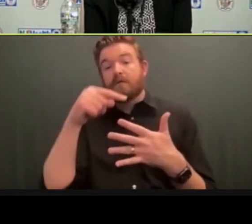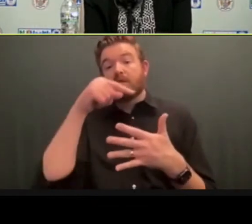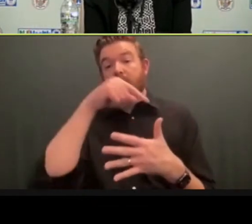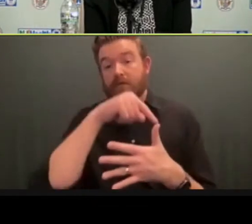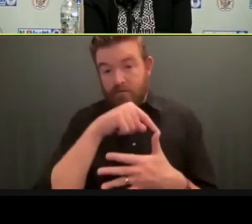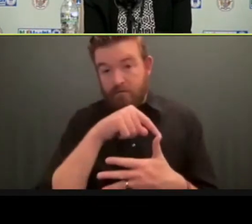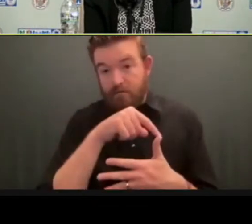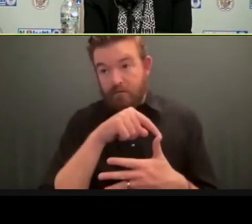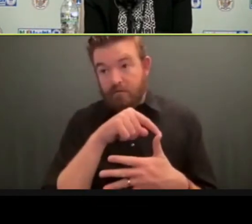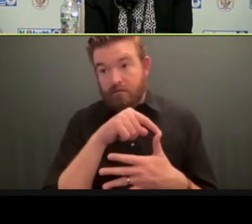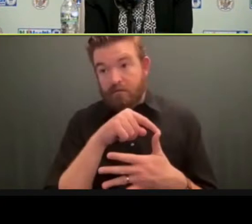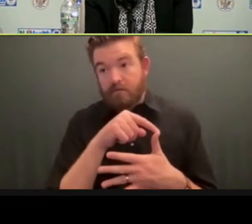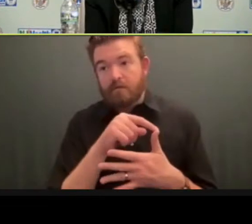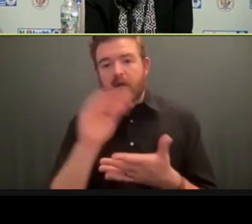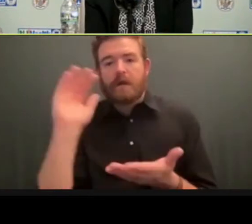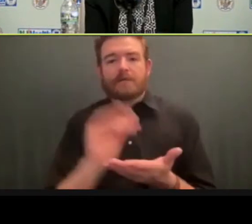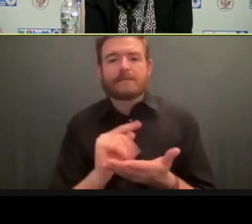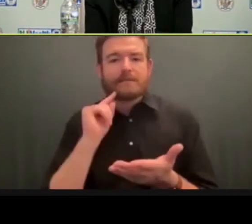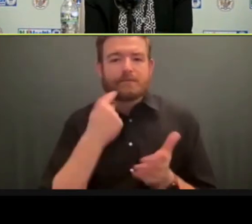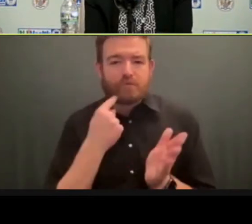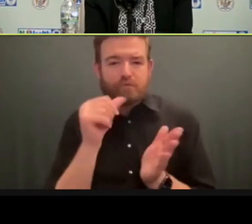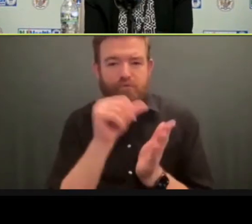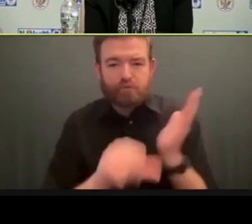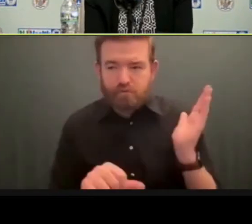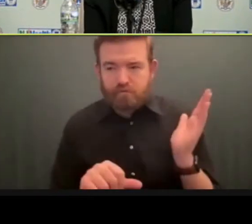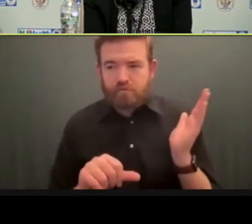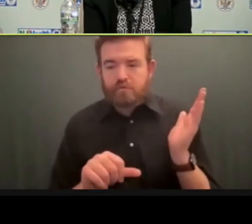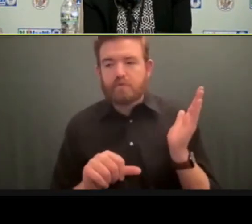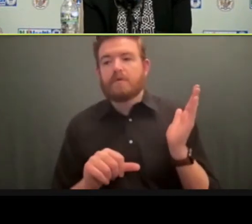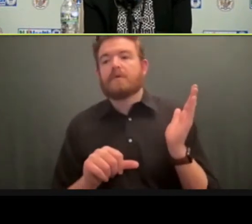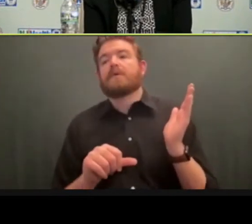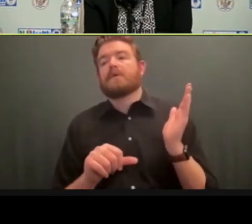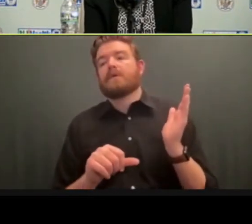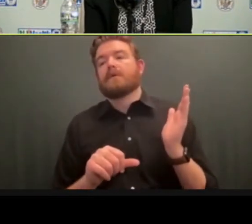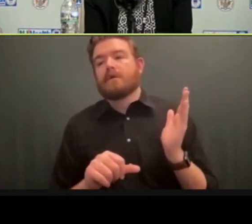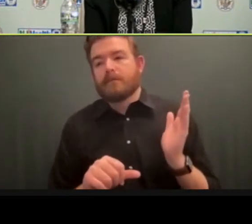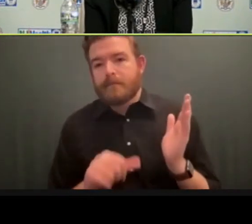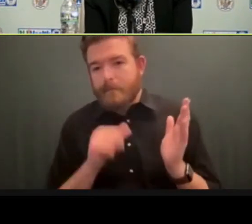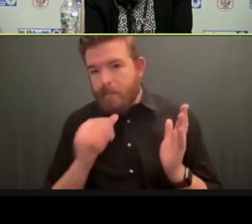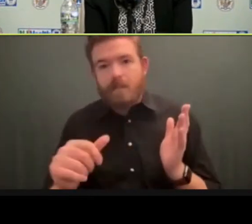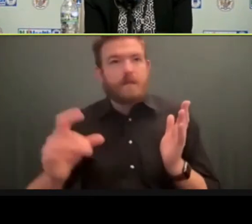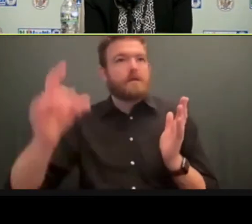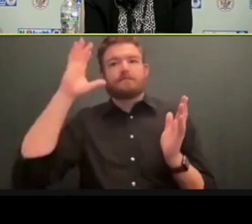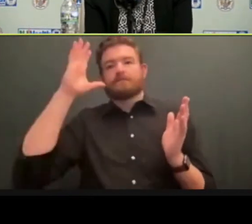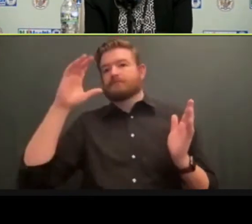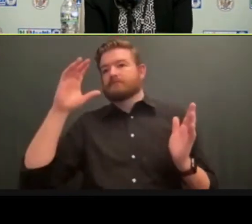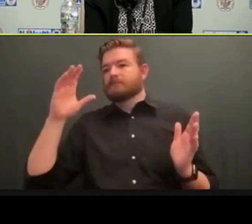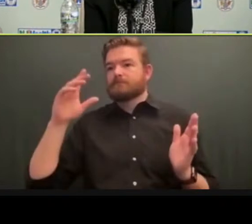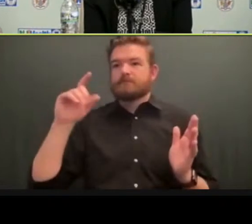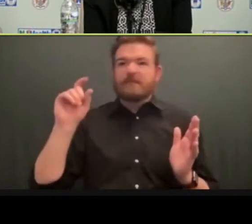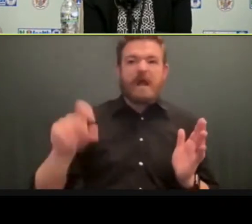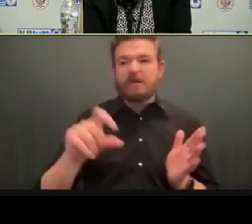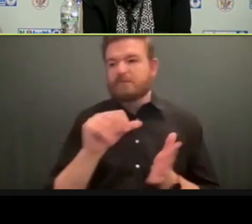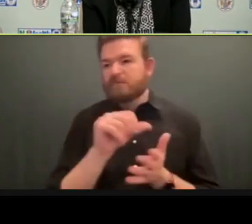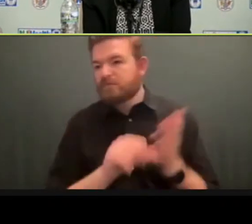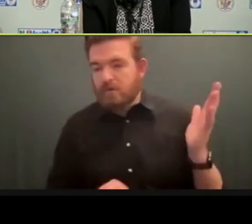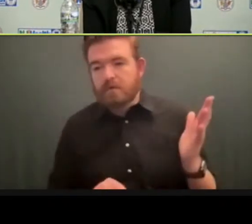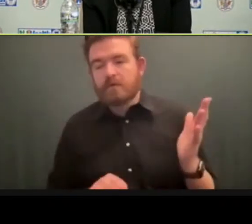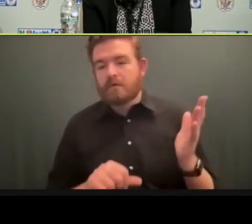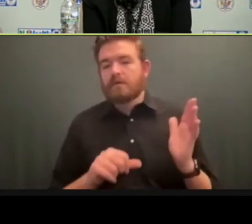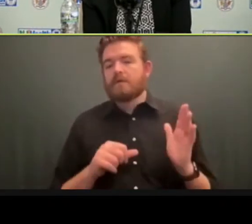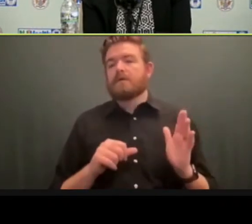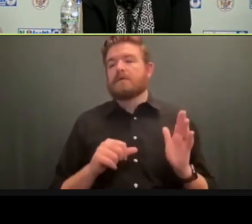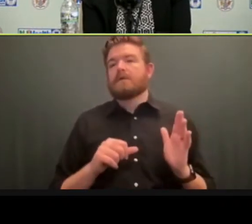less severe or intensive. Level 3 requires a case-by-case